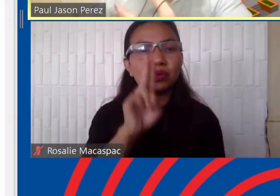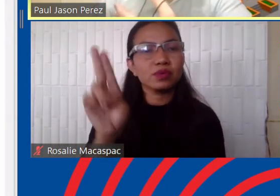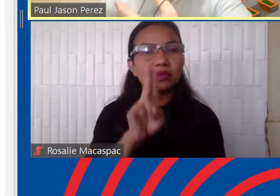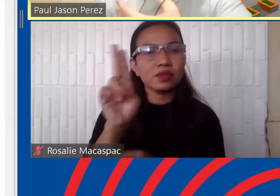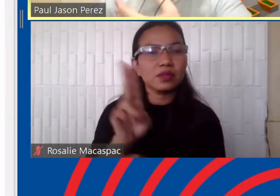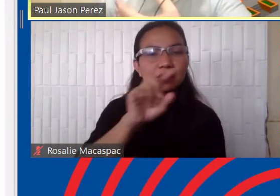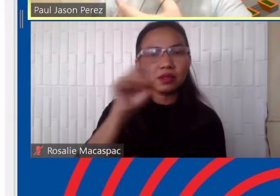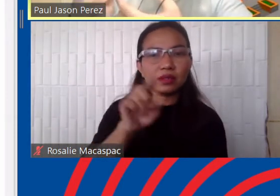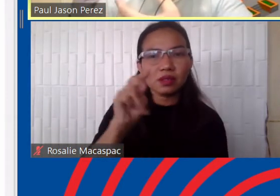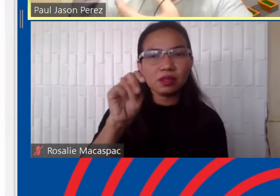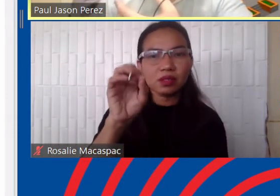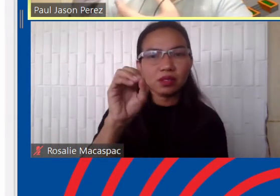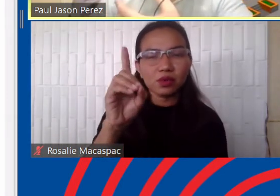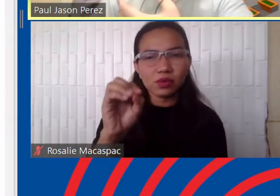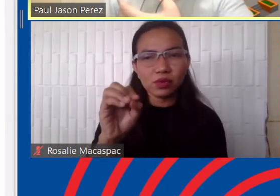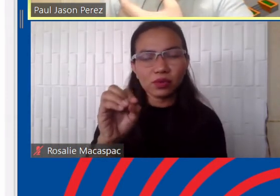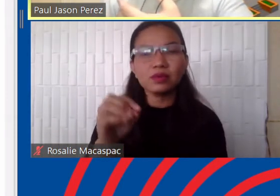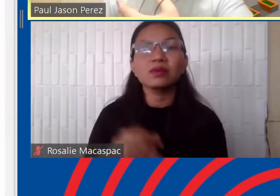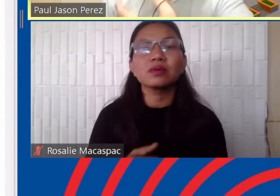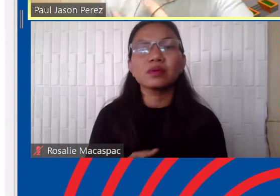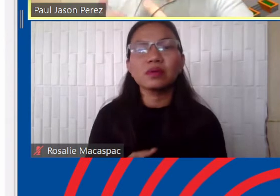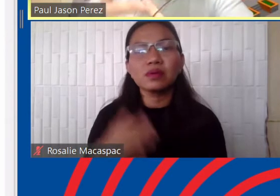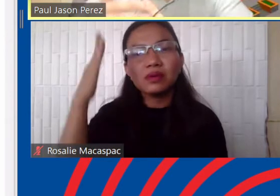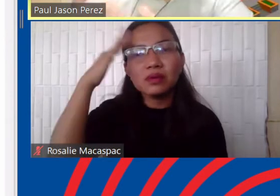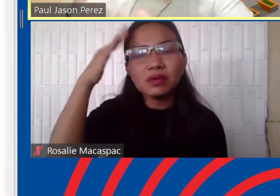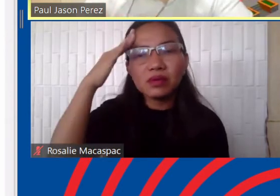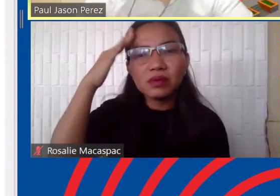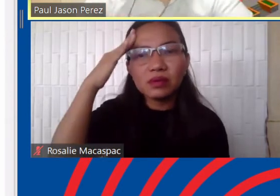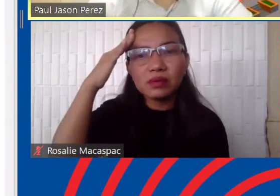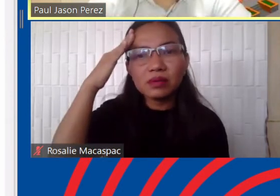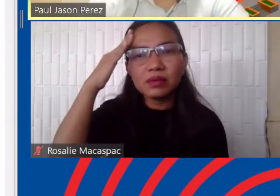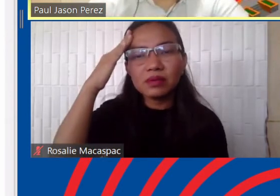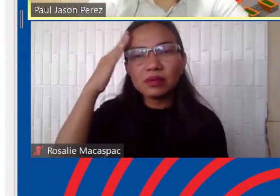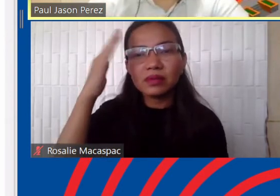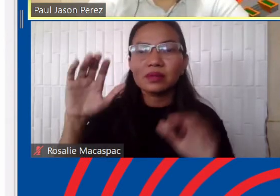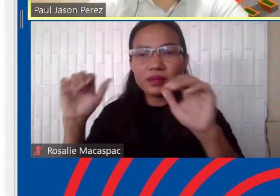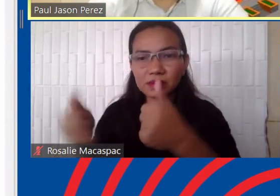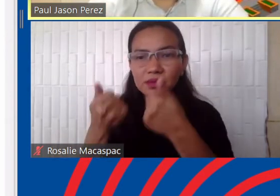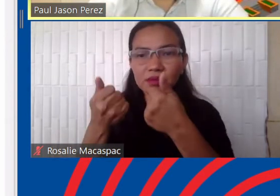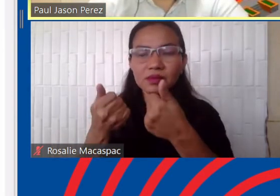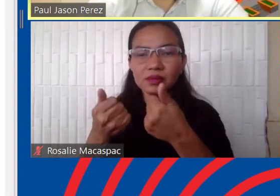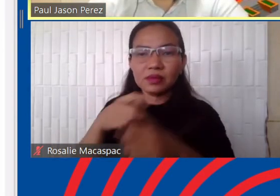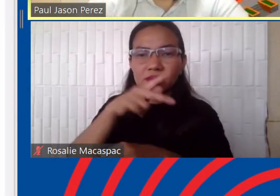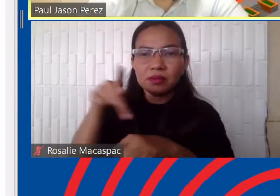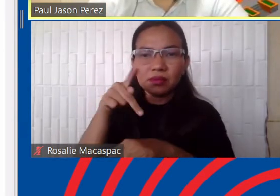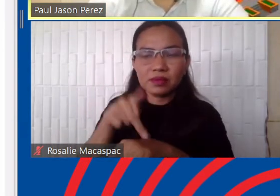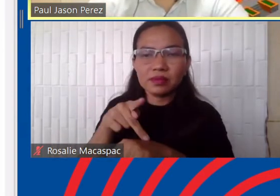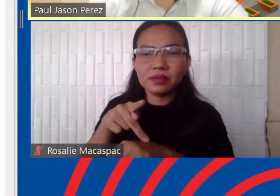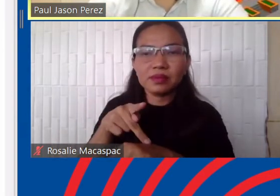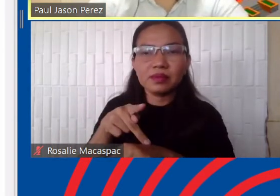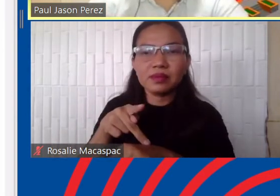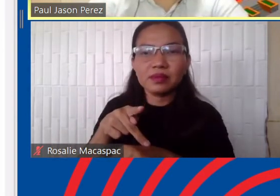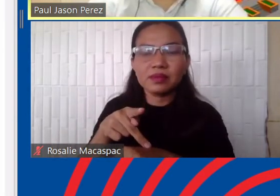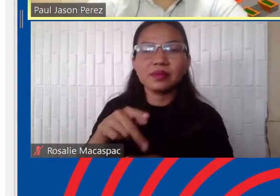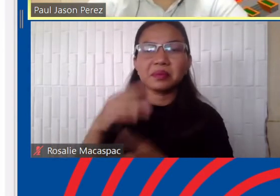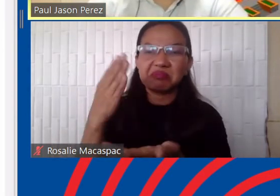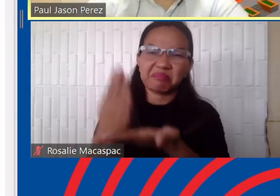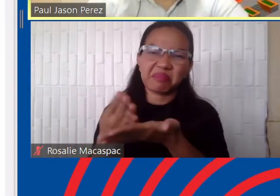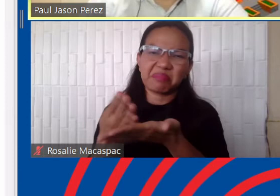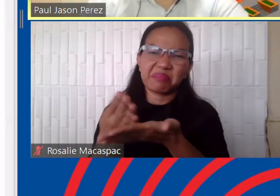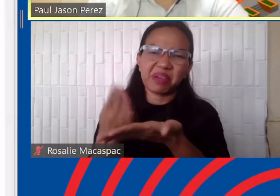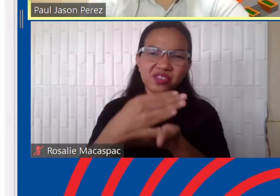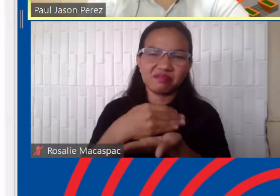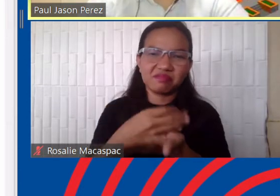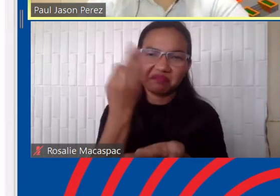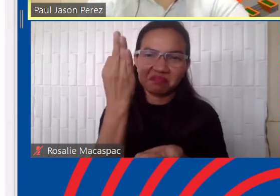the meantime, I know na one of the biggest challenge here in the Philippines is budget. No? So maybe